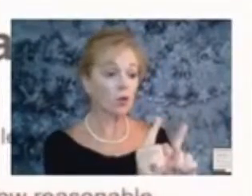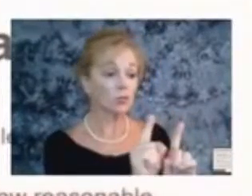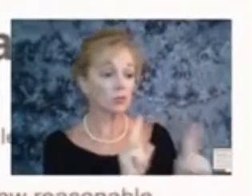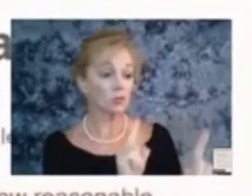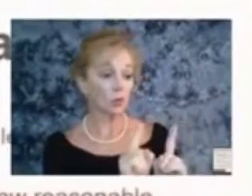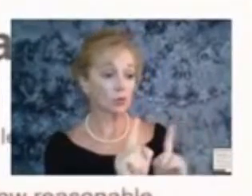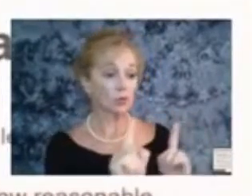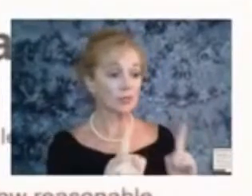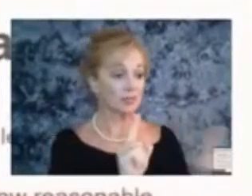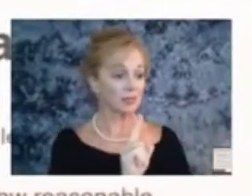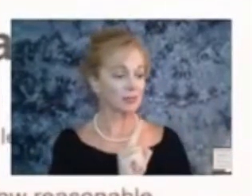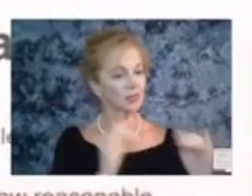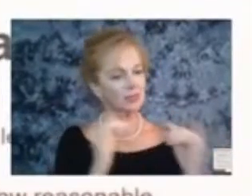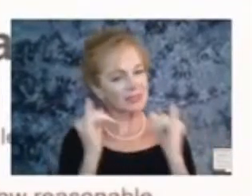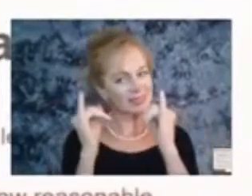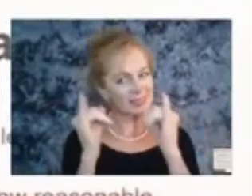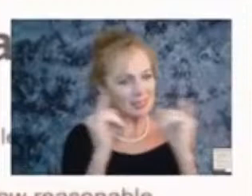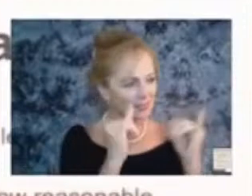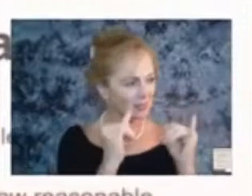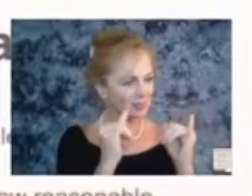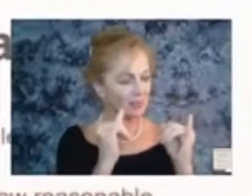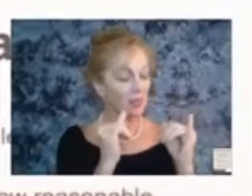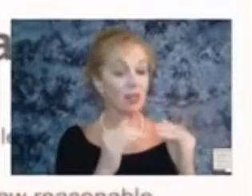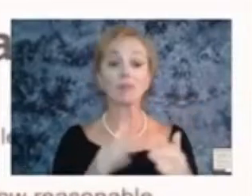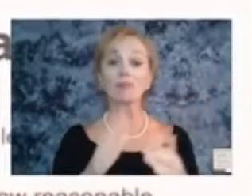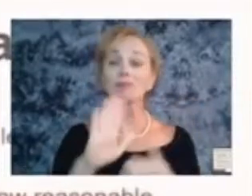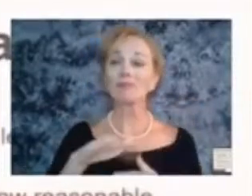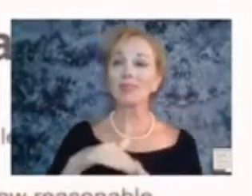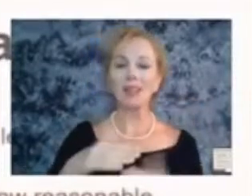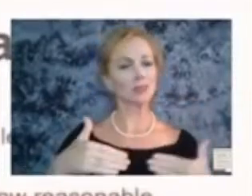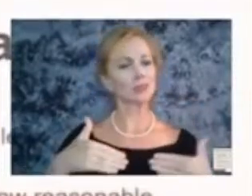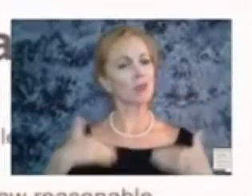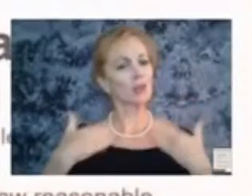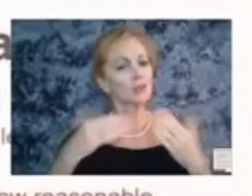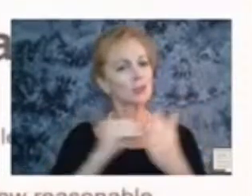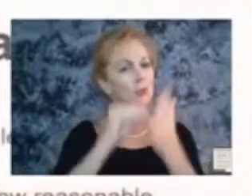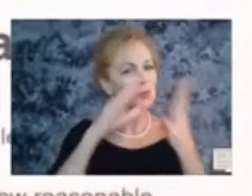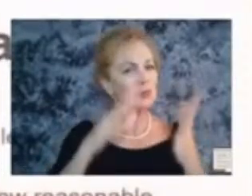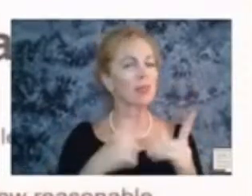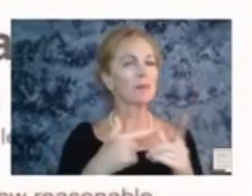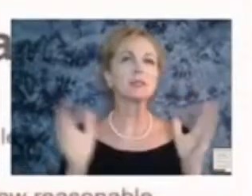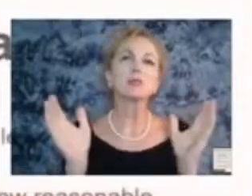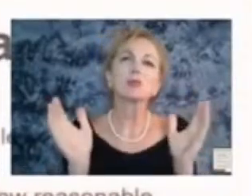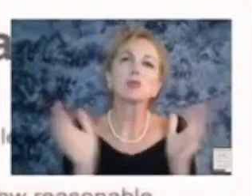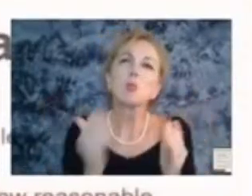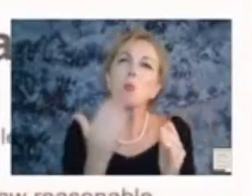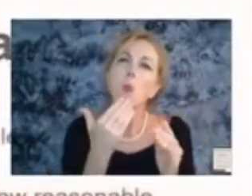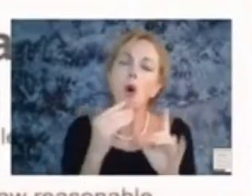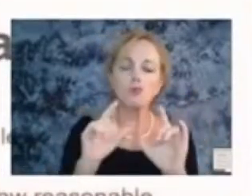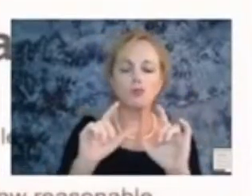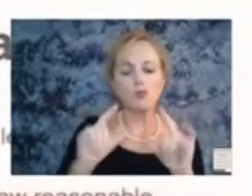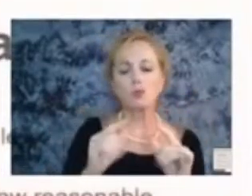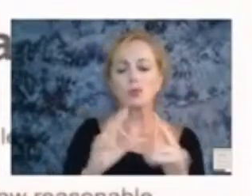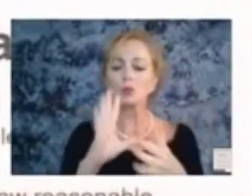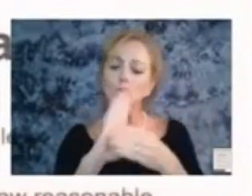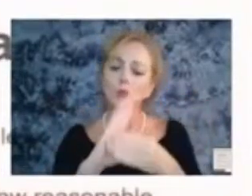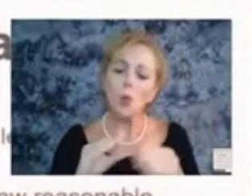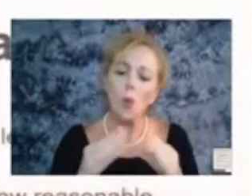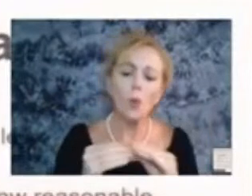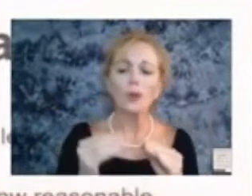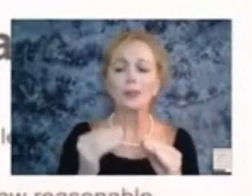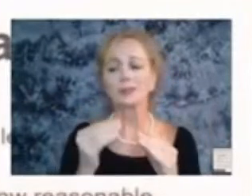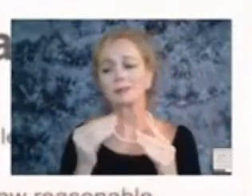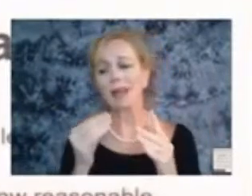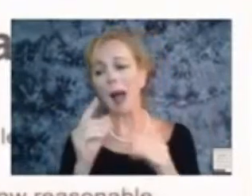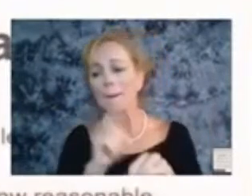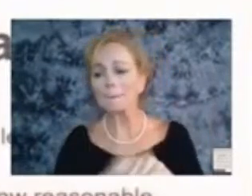standpoint. So especially from our younger students, when we think about small groups and the way that we have playtime and story time on the carpet, some of those things are